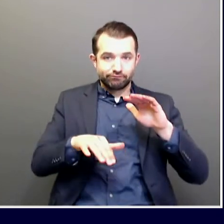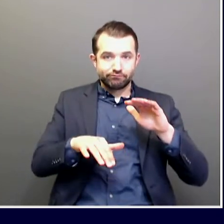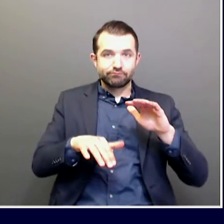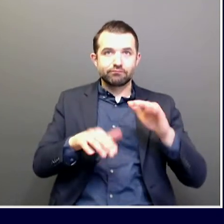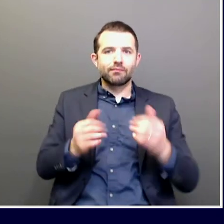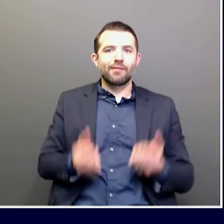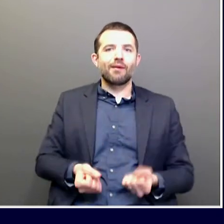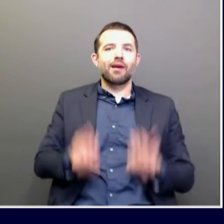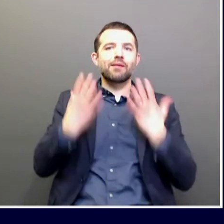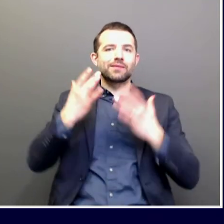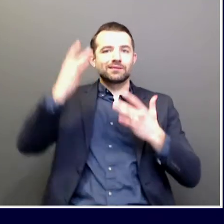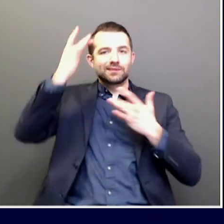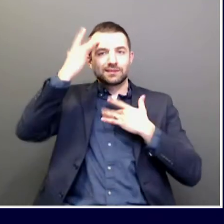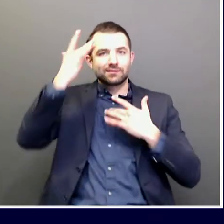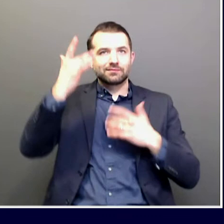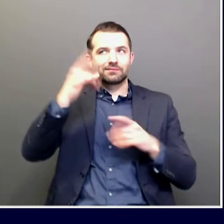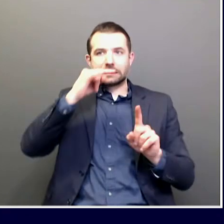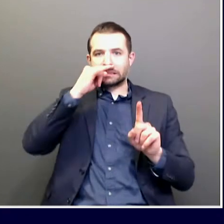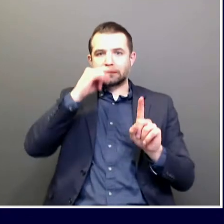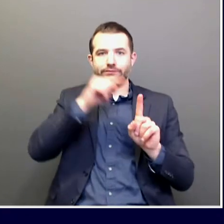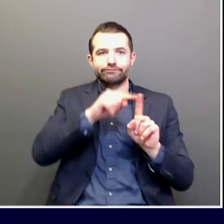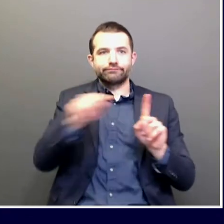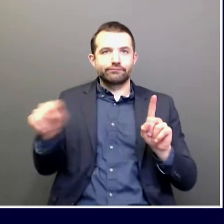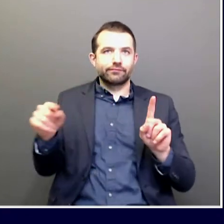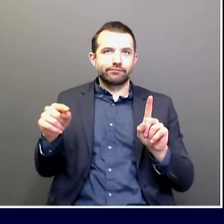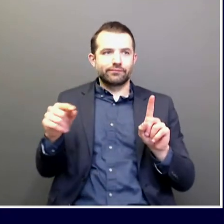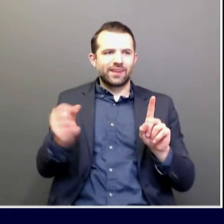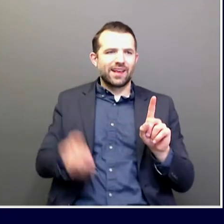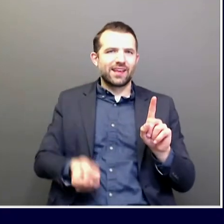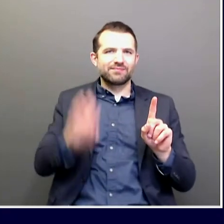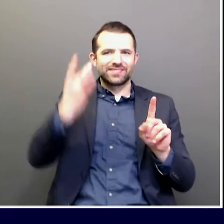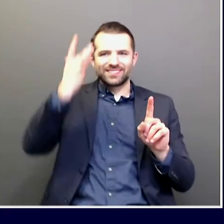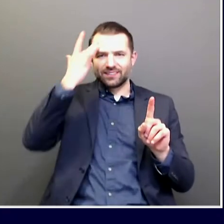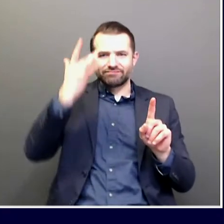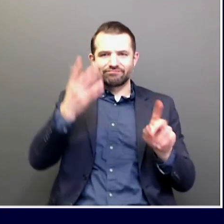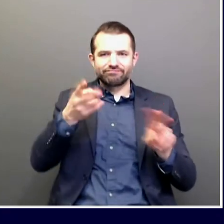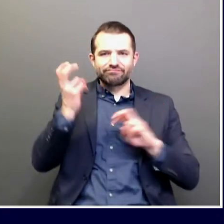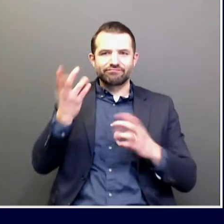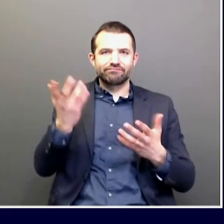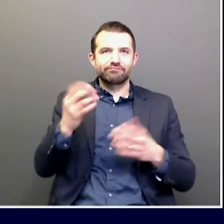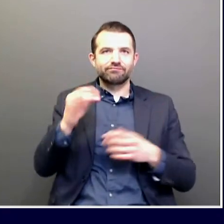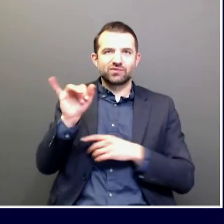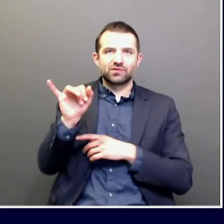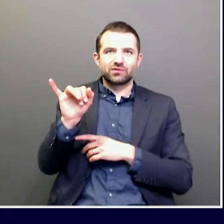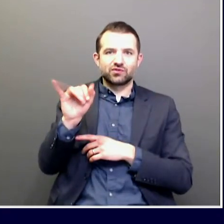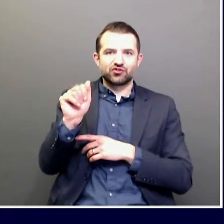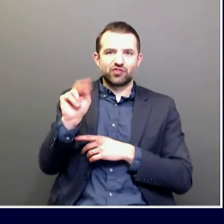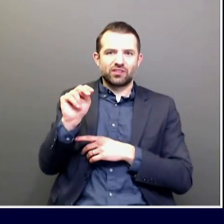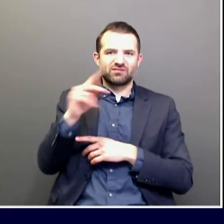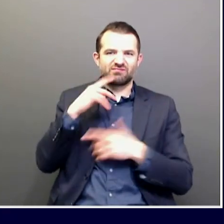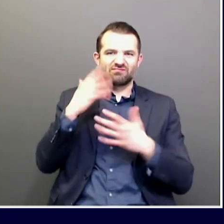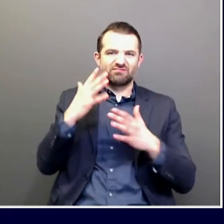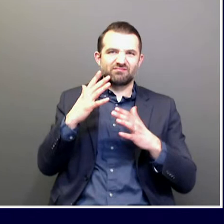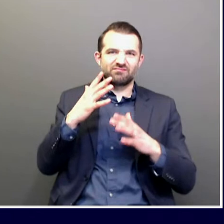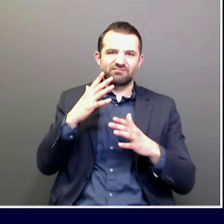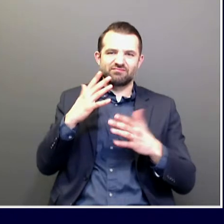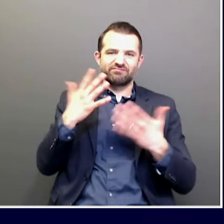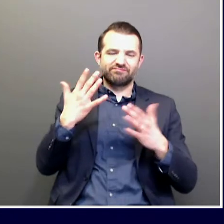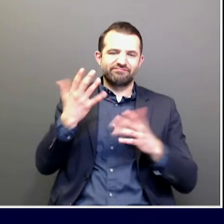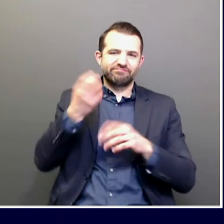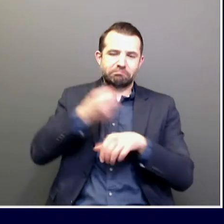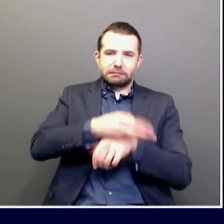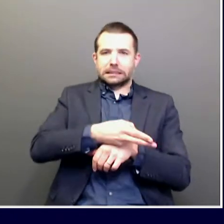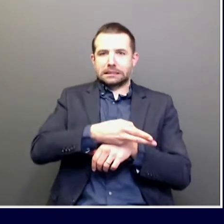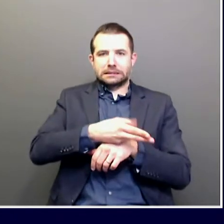the cases in that age group now? Why didn't we see that with Delta? Well, we did also see it with the